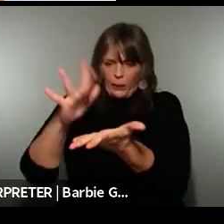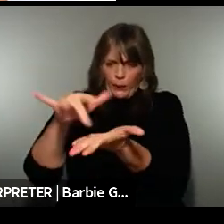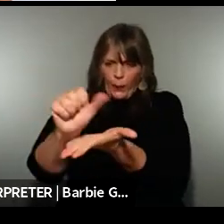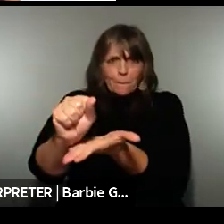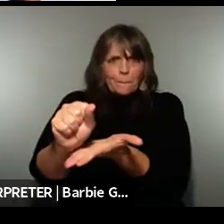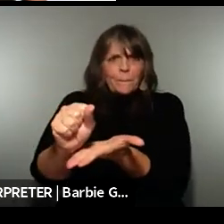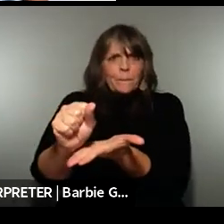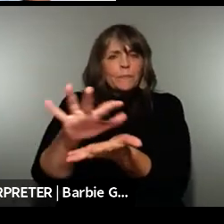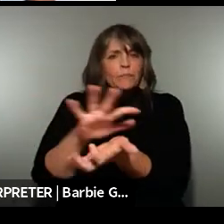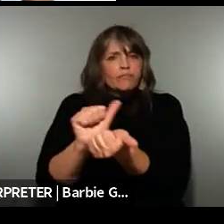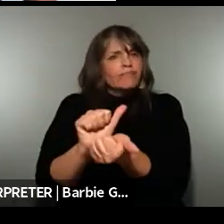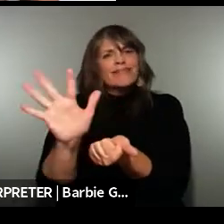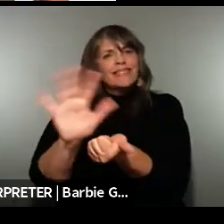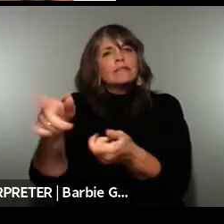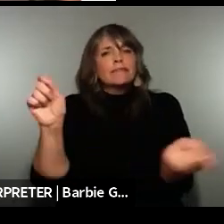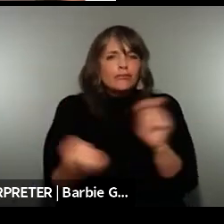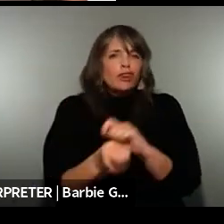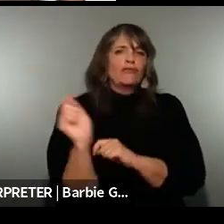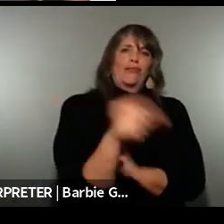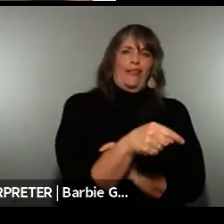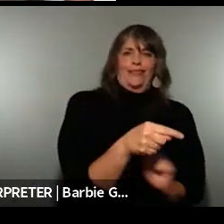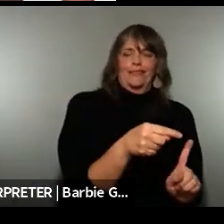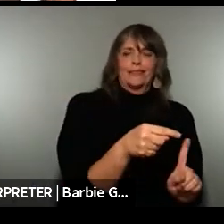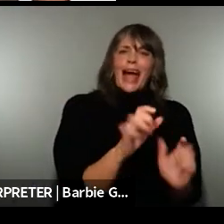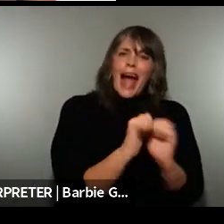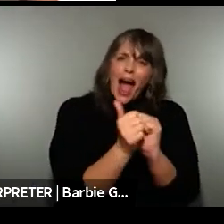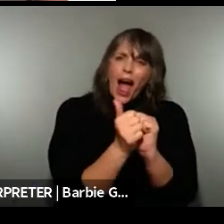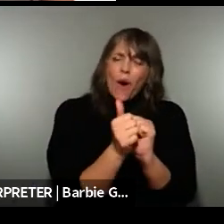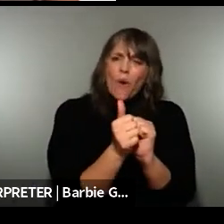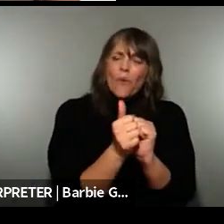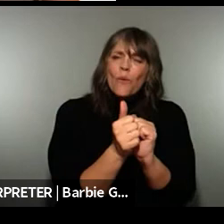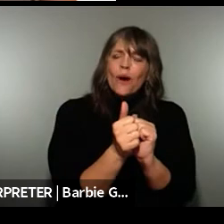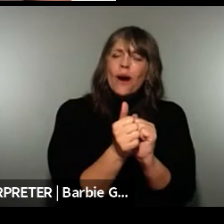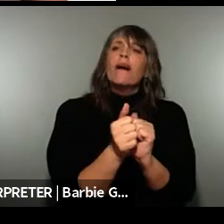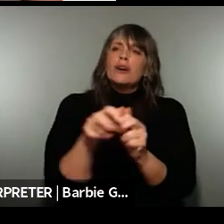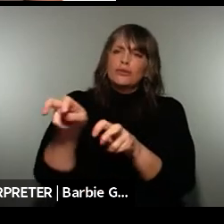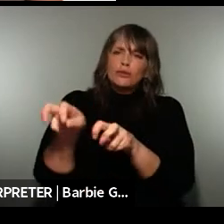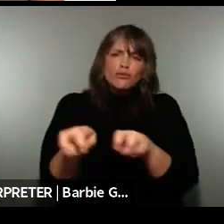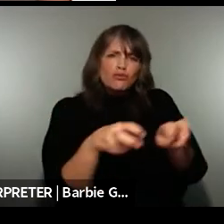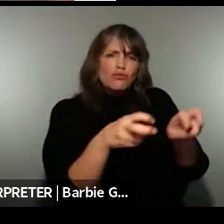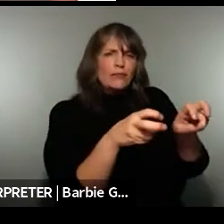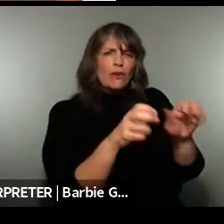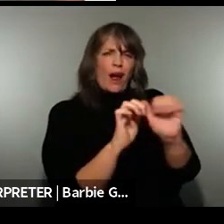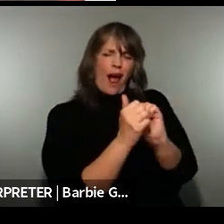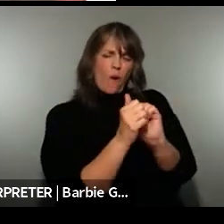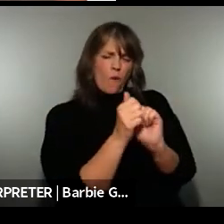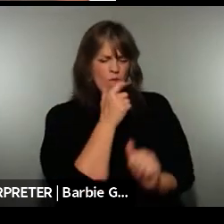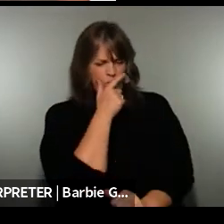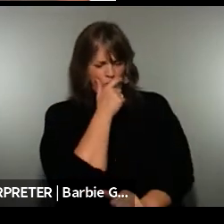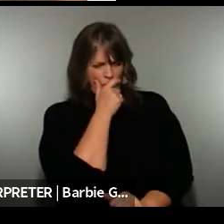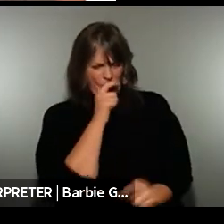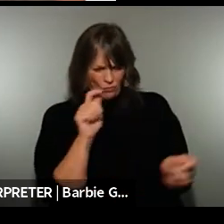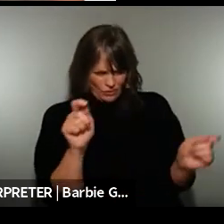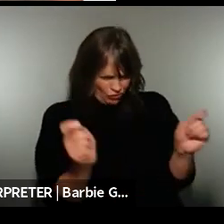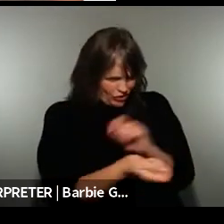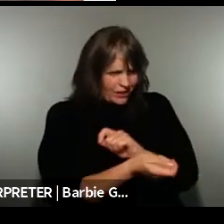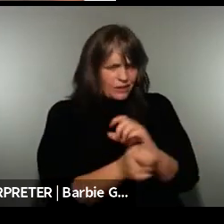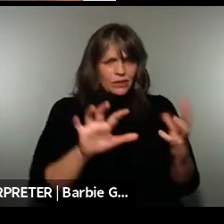then inside of that transition, there's a lot of choices we could make as a global